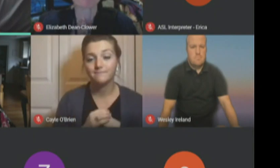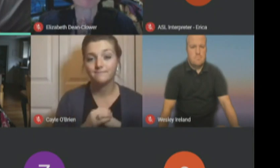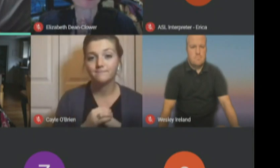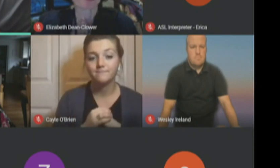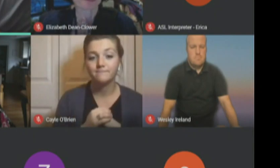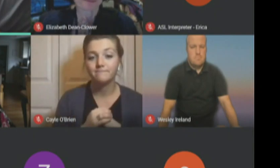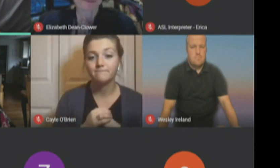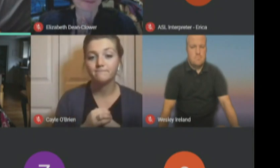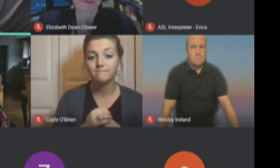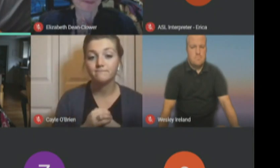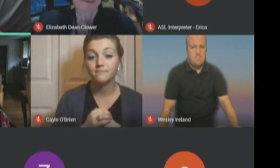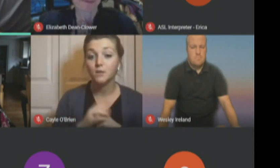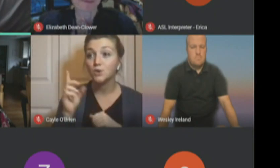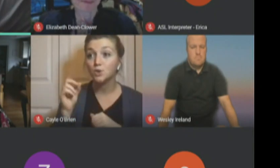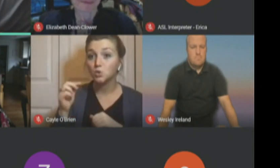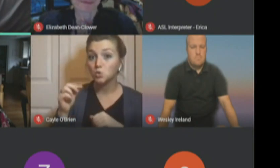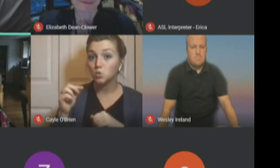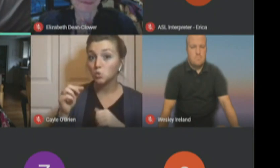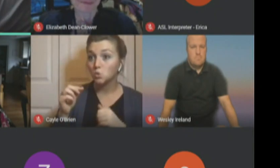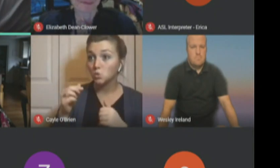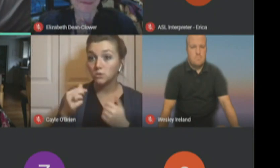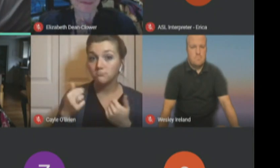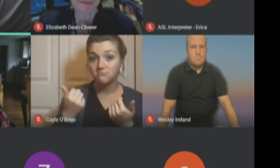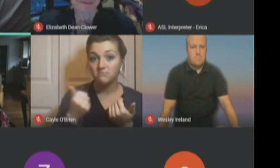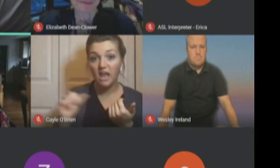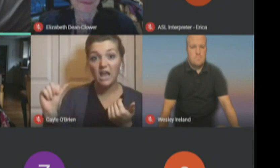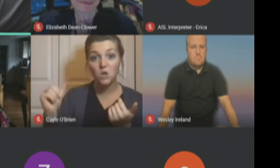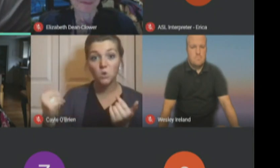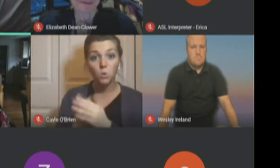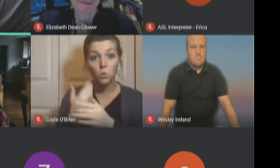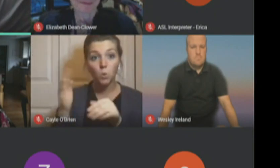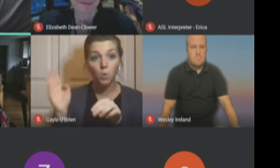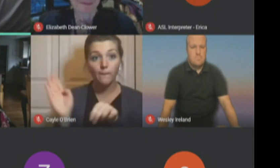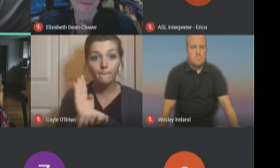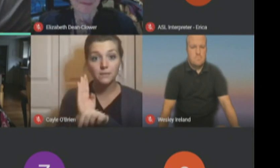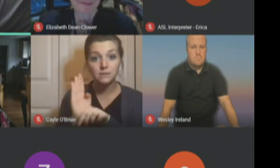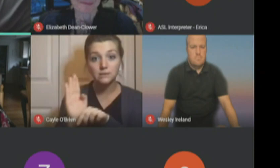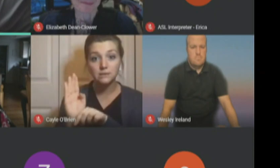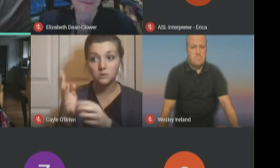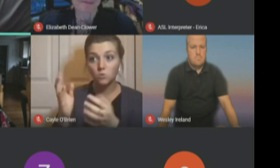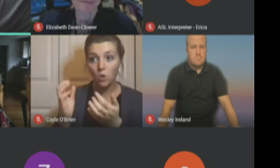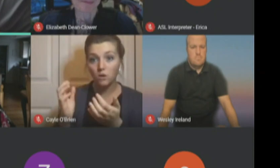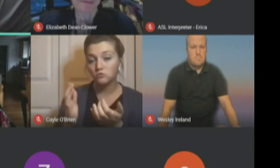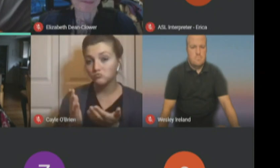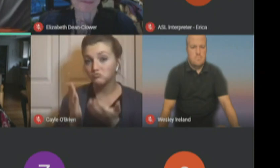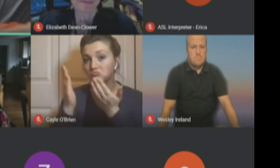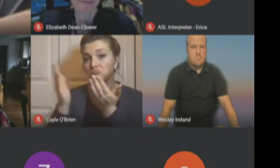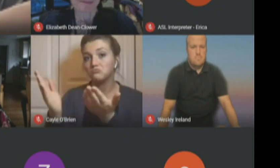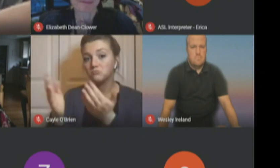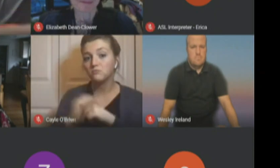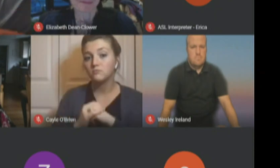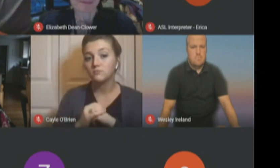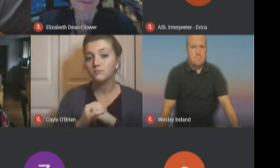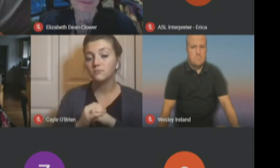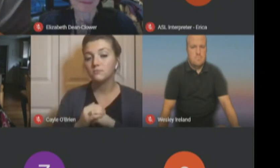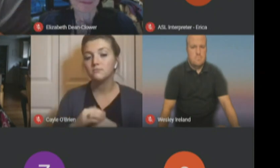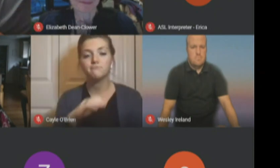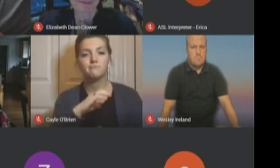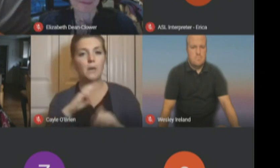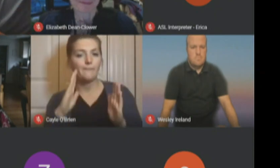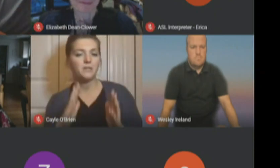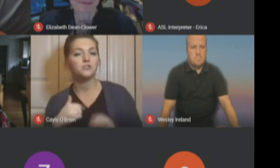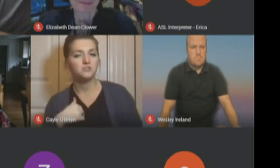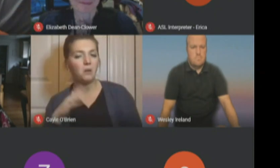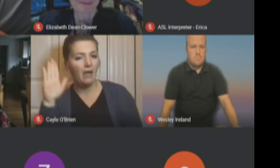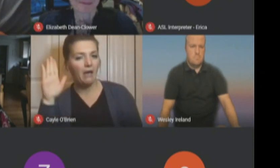Do we have any pieces of new business that we want to bring up? I do have one piece of new business that I